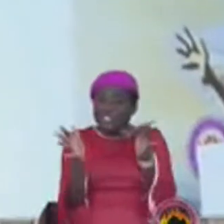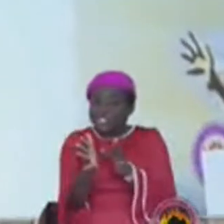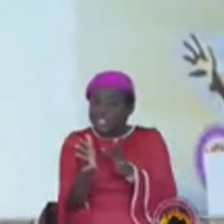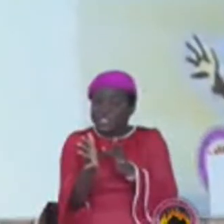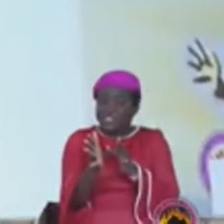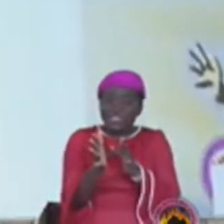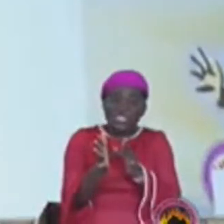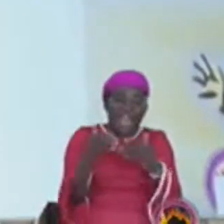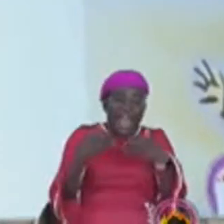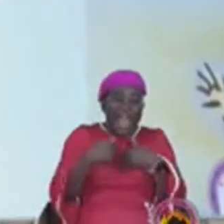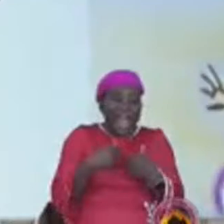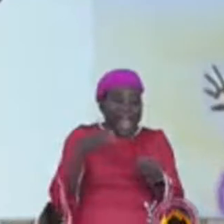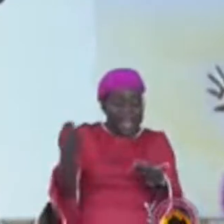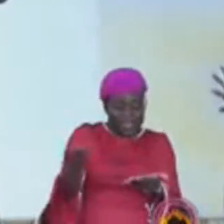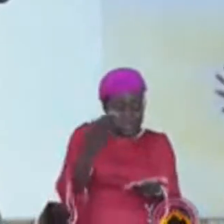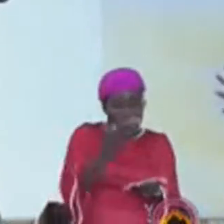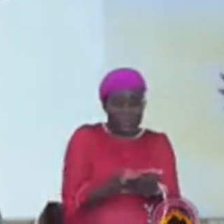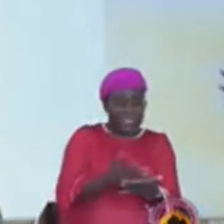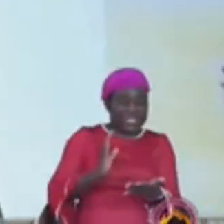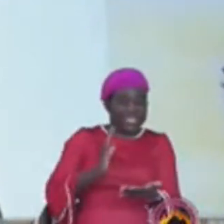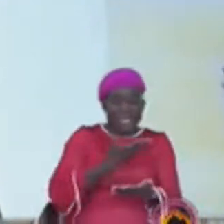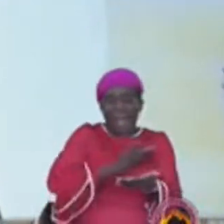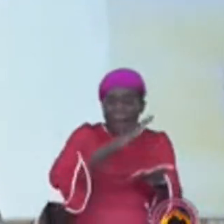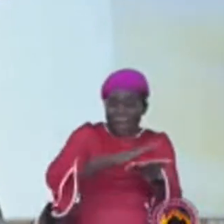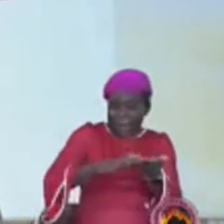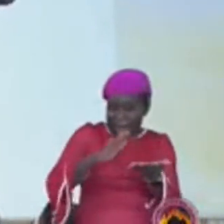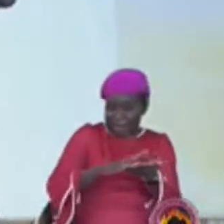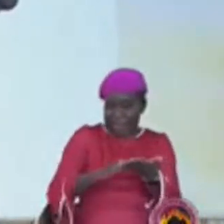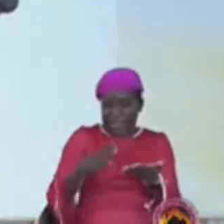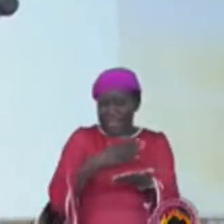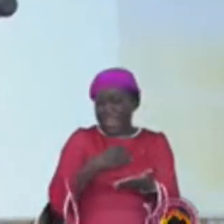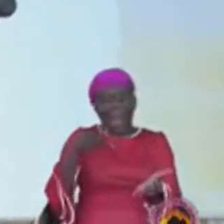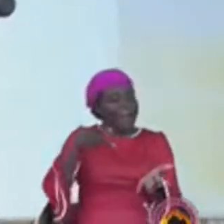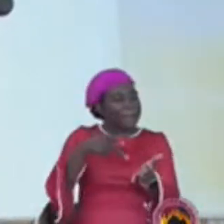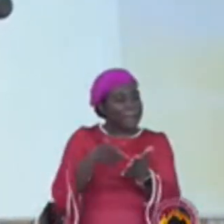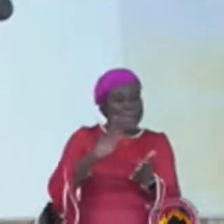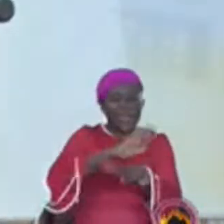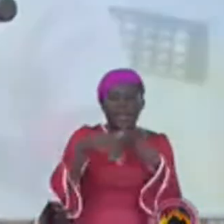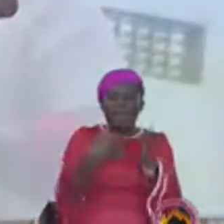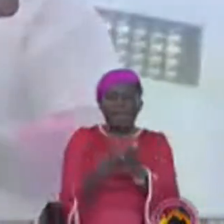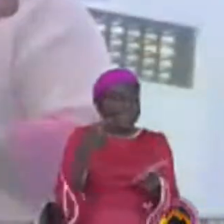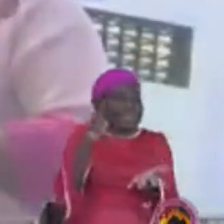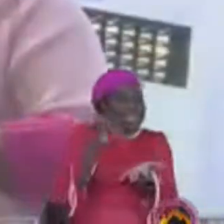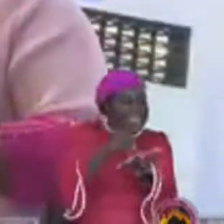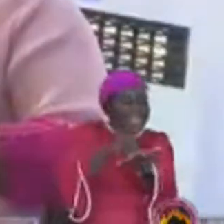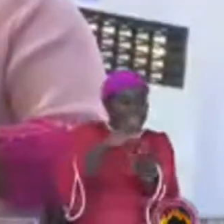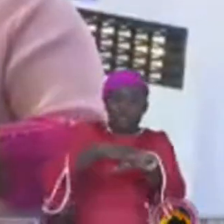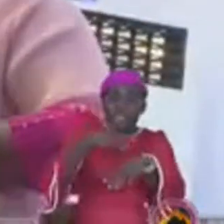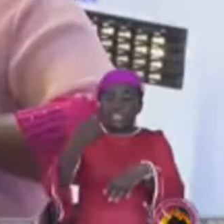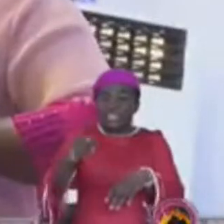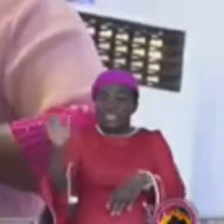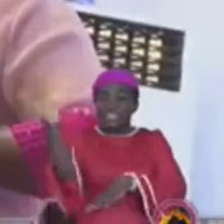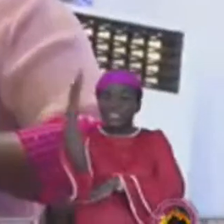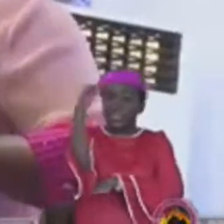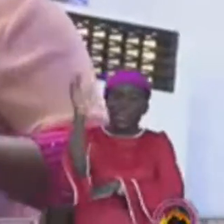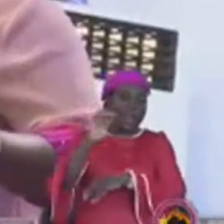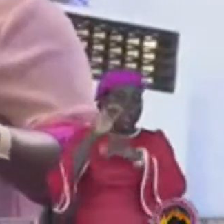Jesus has purchased a pardon and paid all our debts on the tree.